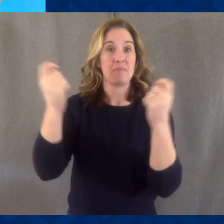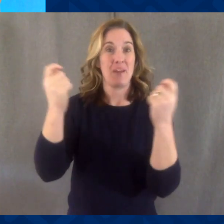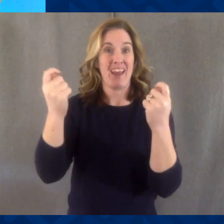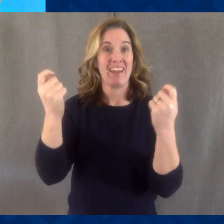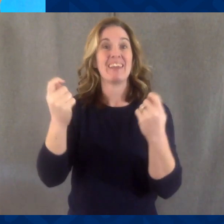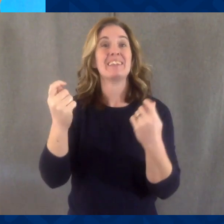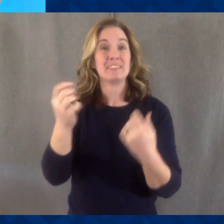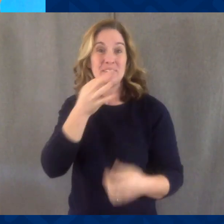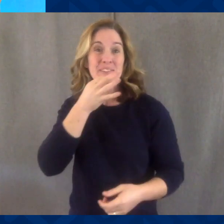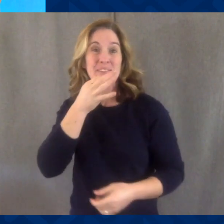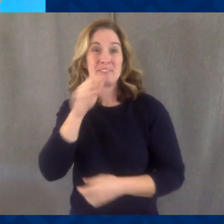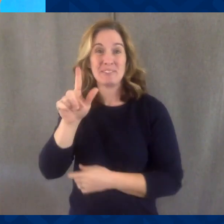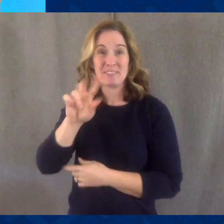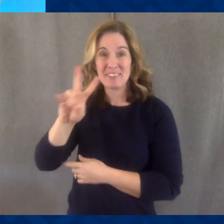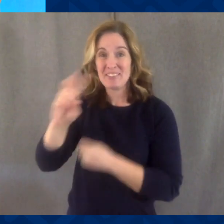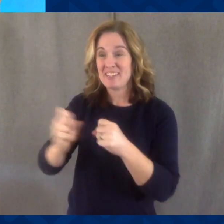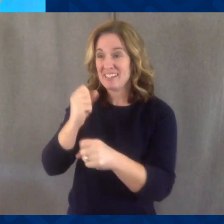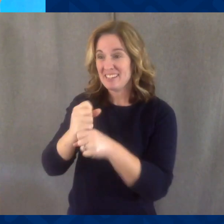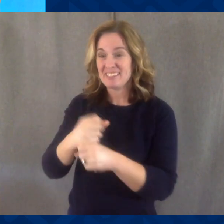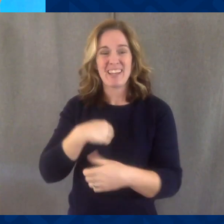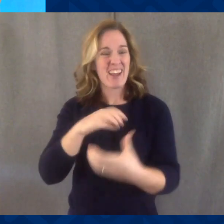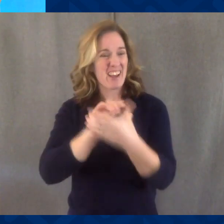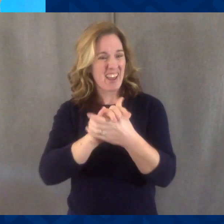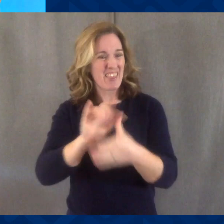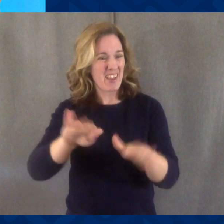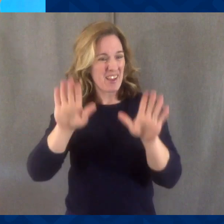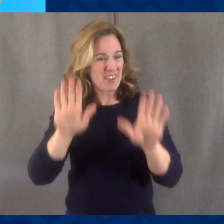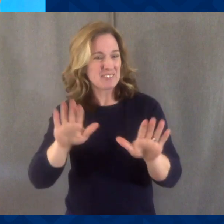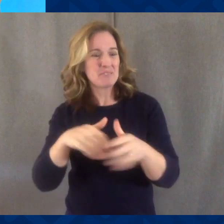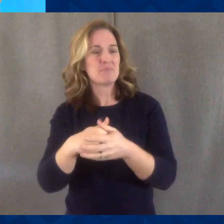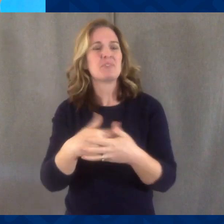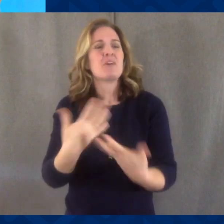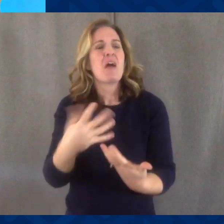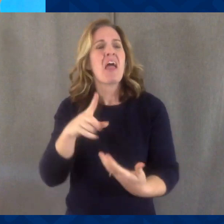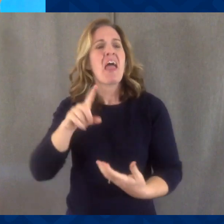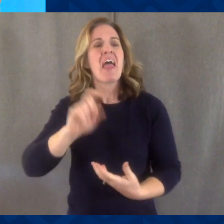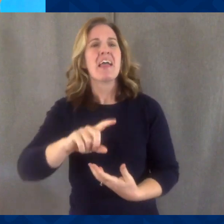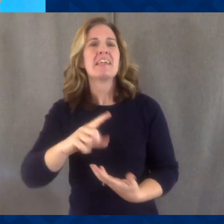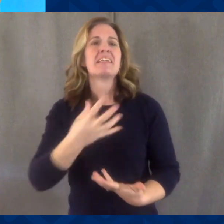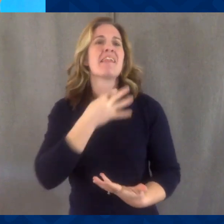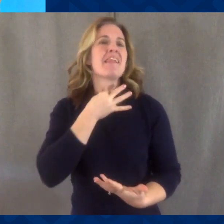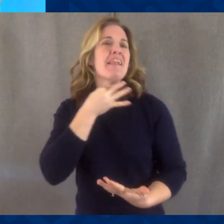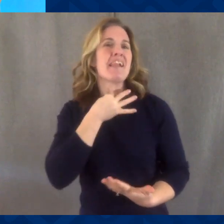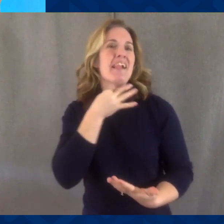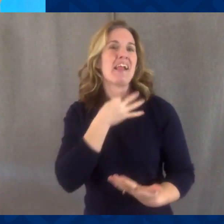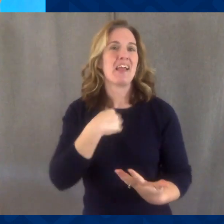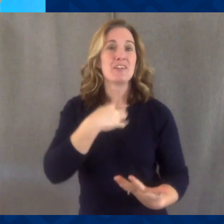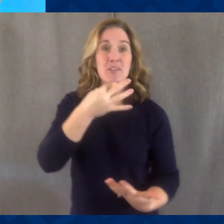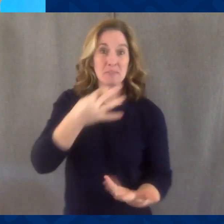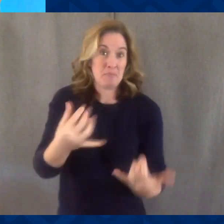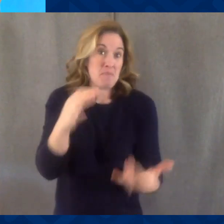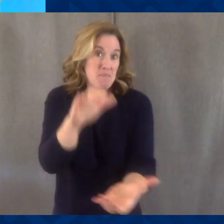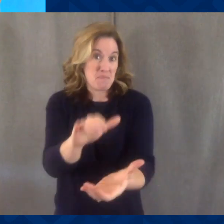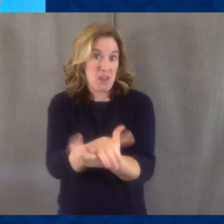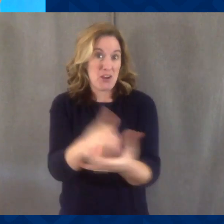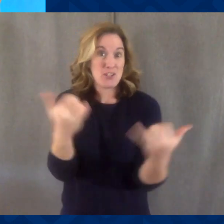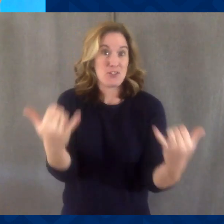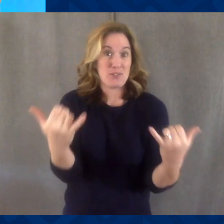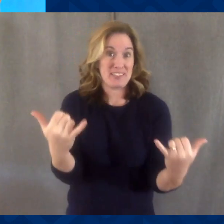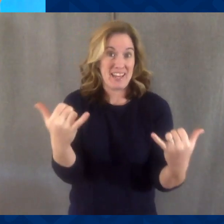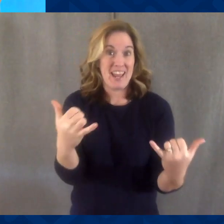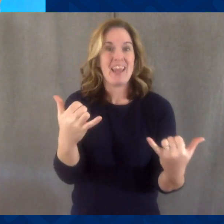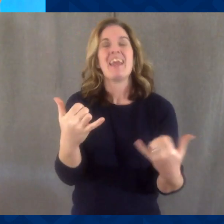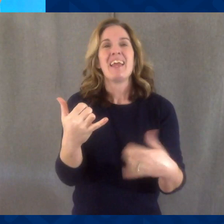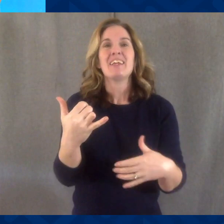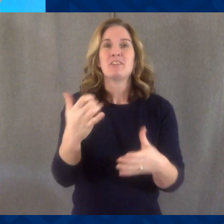years. Congratulations. 27 years. That's awesome. Thanks. Okay, so I got to ask you, right? I'm getting married today. Yep. Congratulations